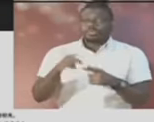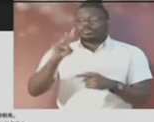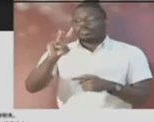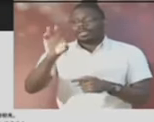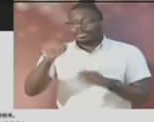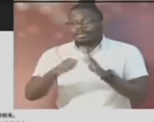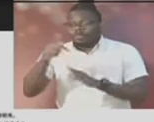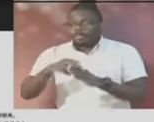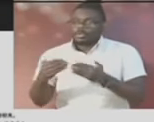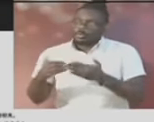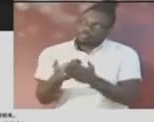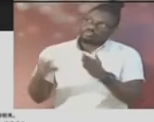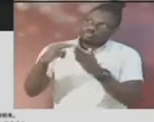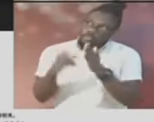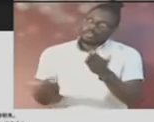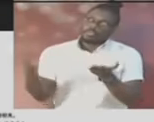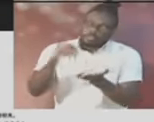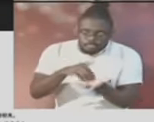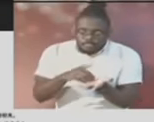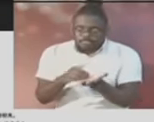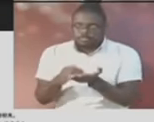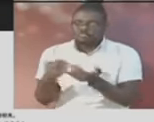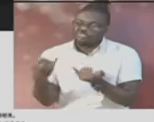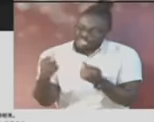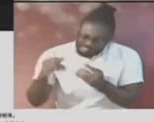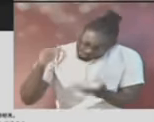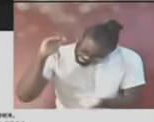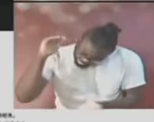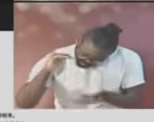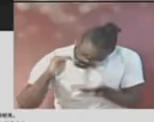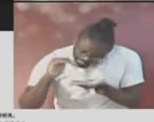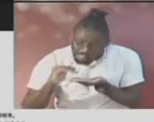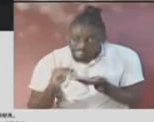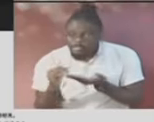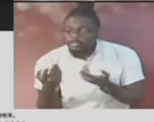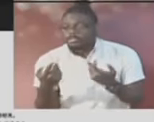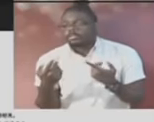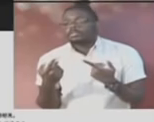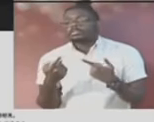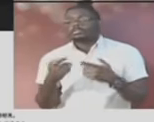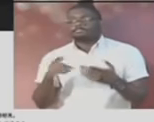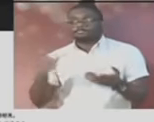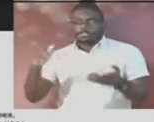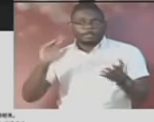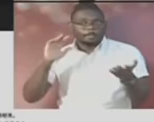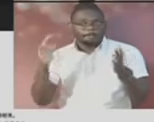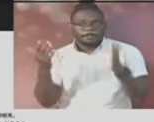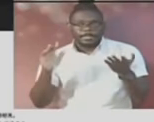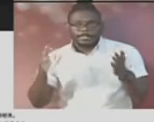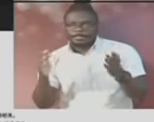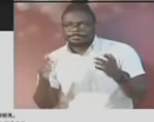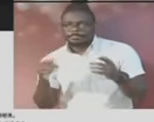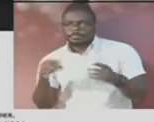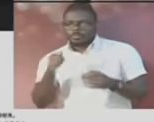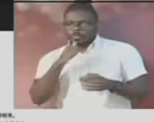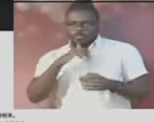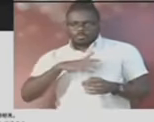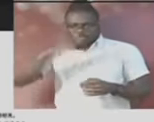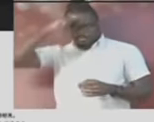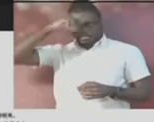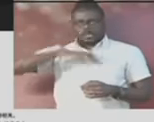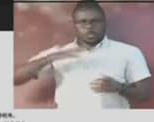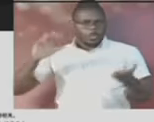Looking at this is the overall general population pyramid for the COVID cases, the positives,